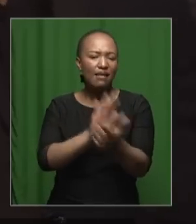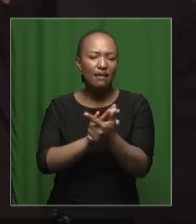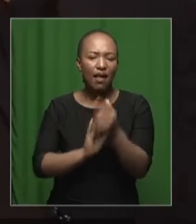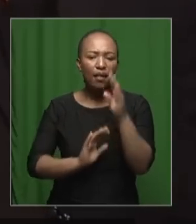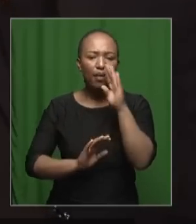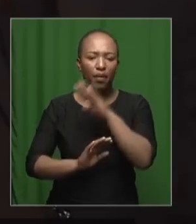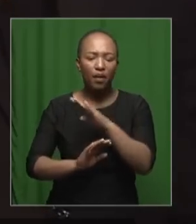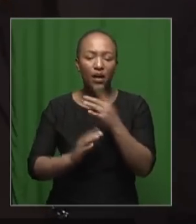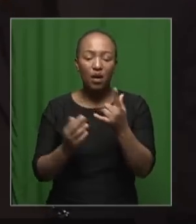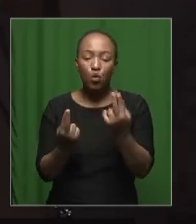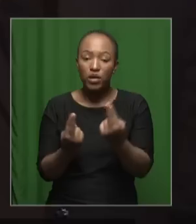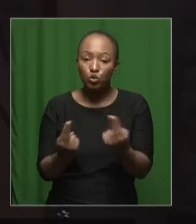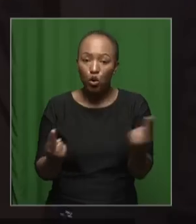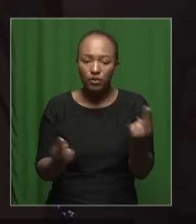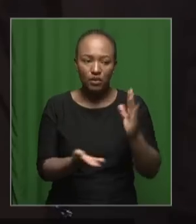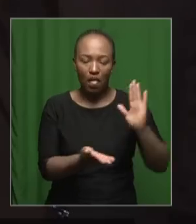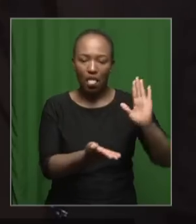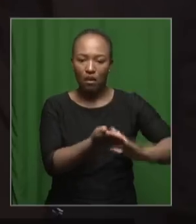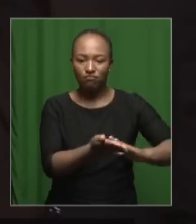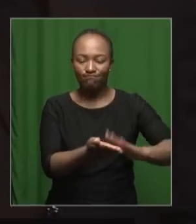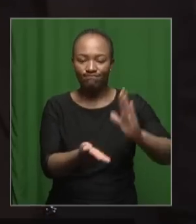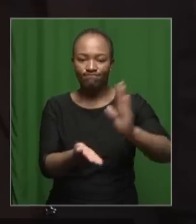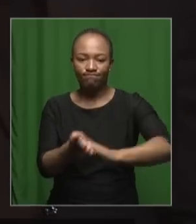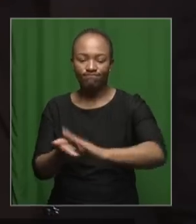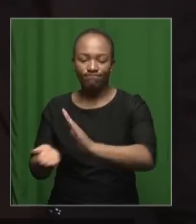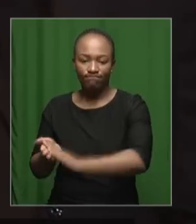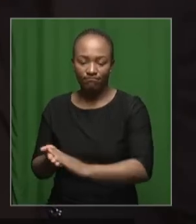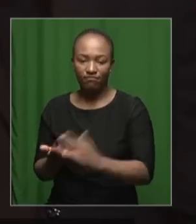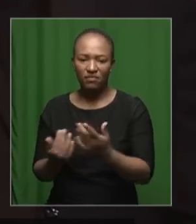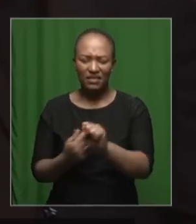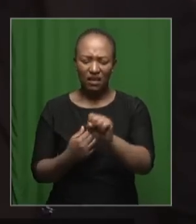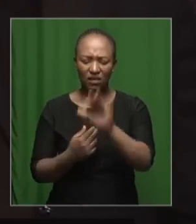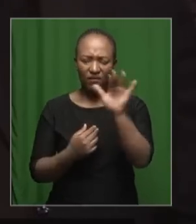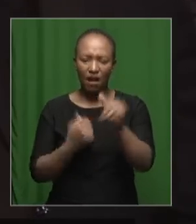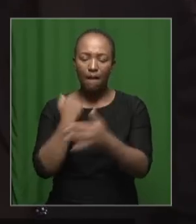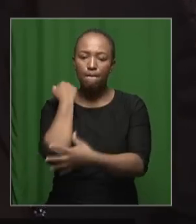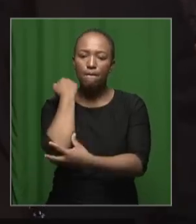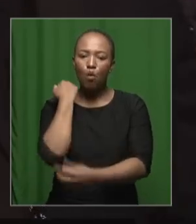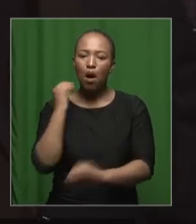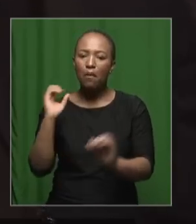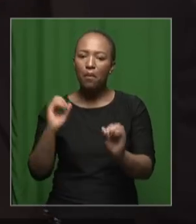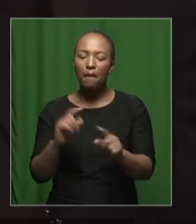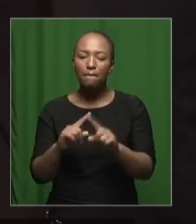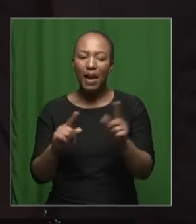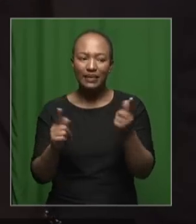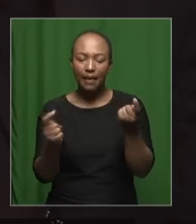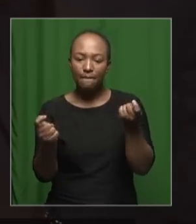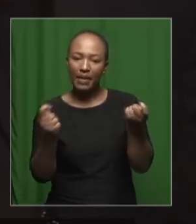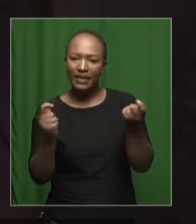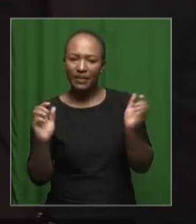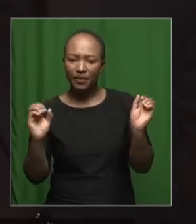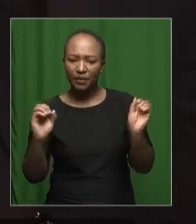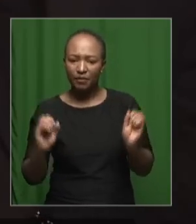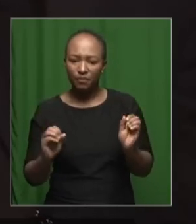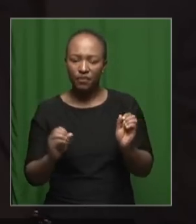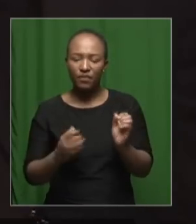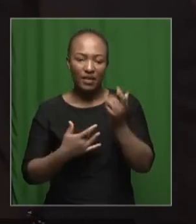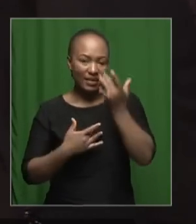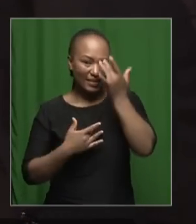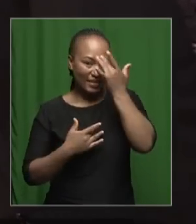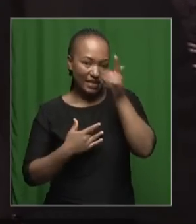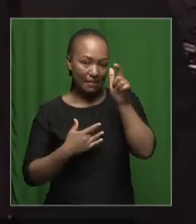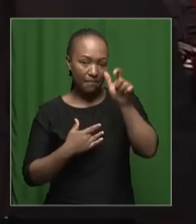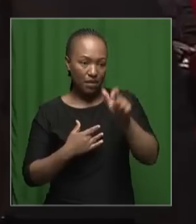South Africa is not poor, but it is poorly managed. Because how do I say to a patient coming in who is an